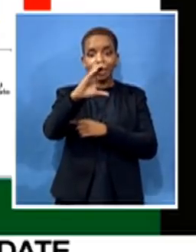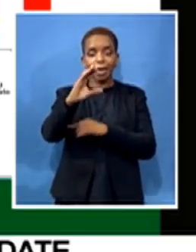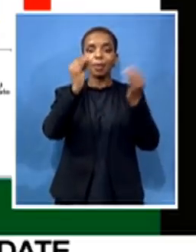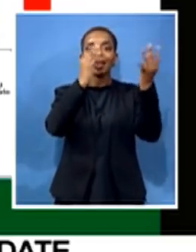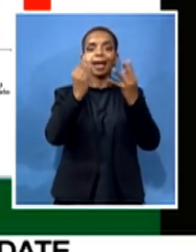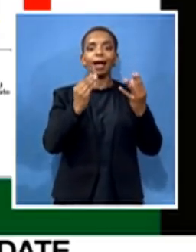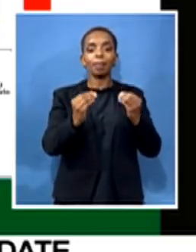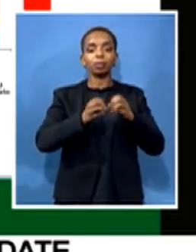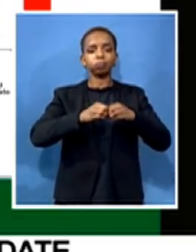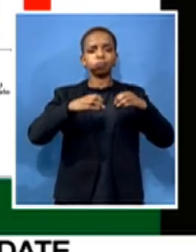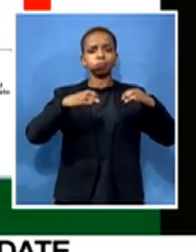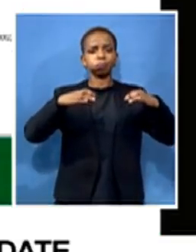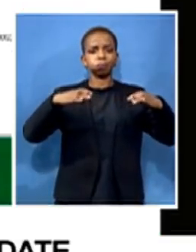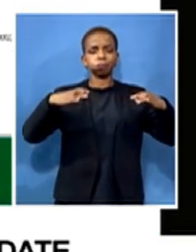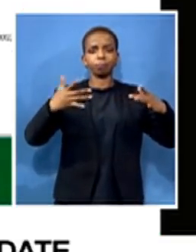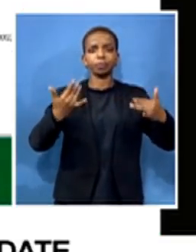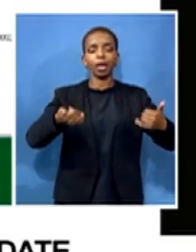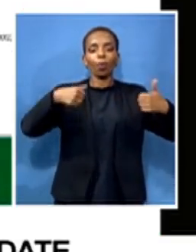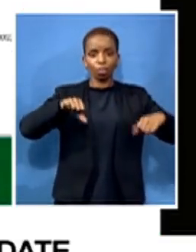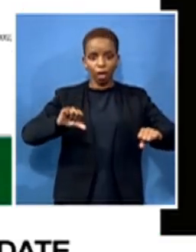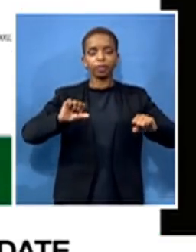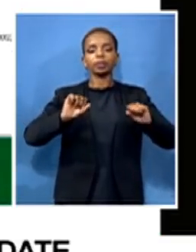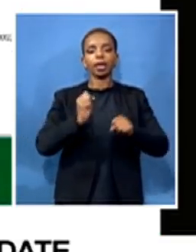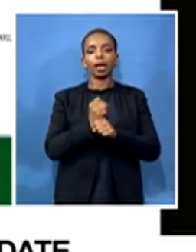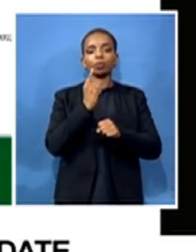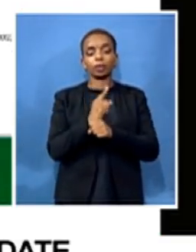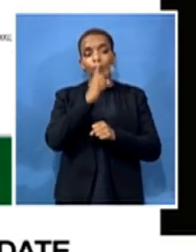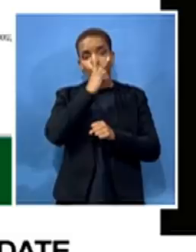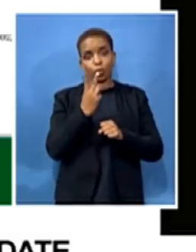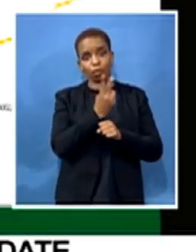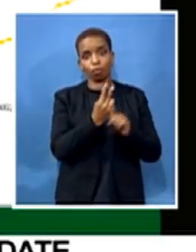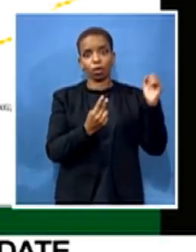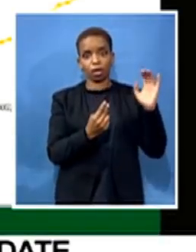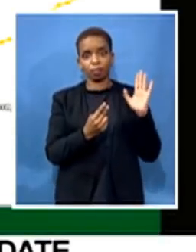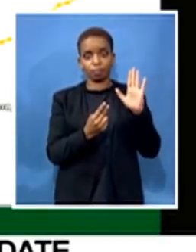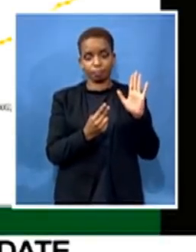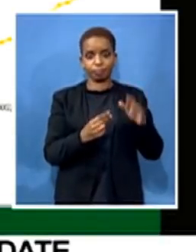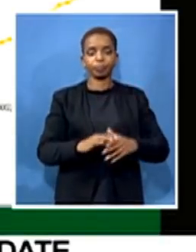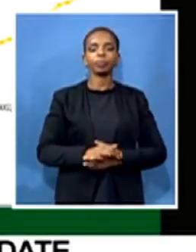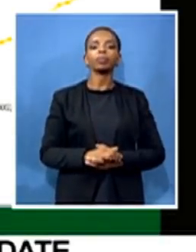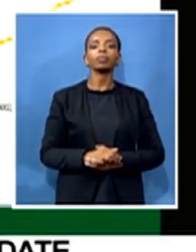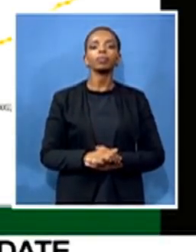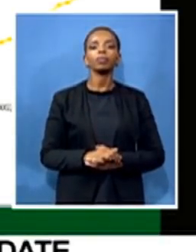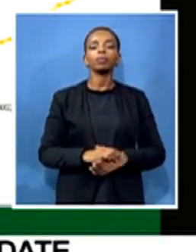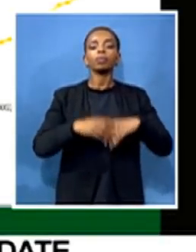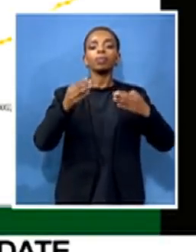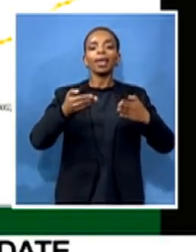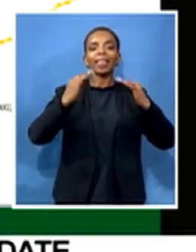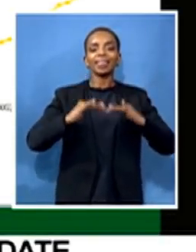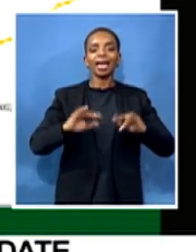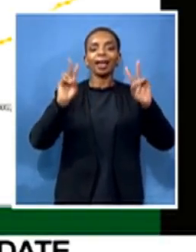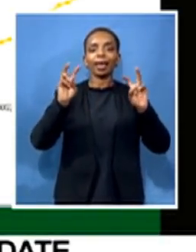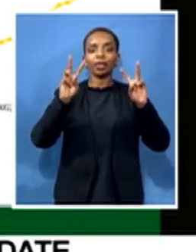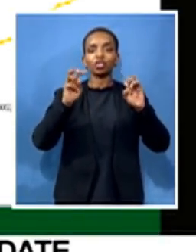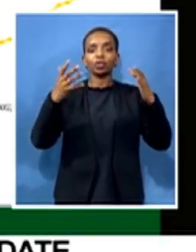Gauteng is next, as we've seen in the previous slide. Then, of course, the issue of the cumulative deaths, they're already